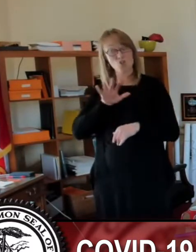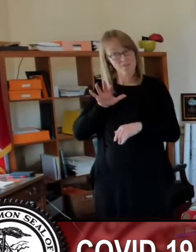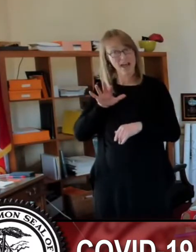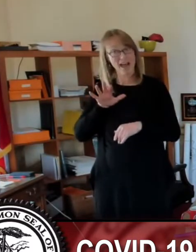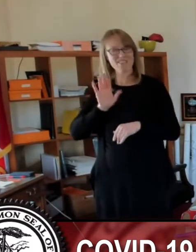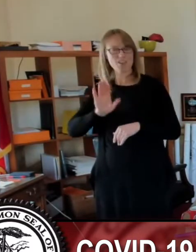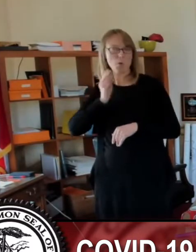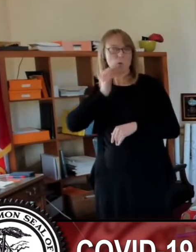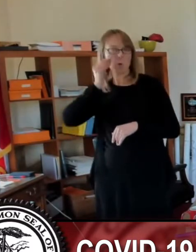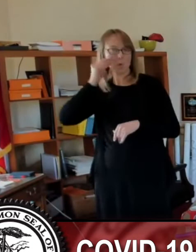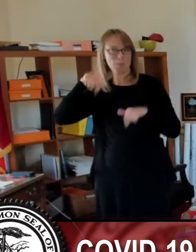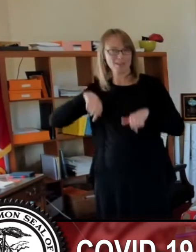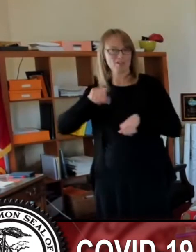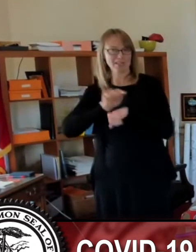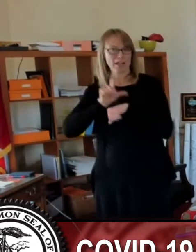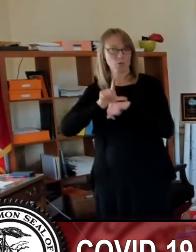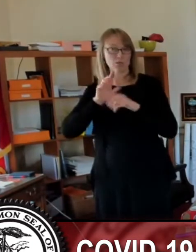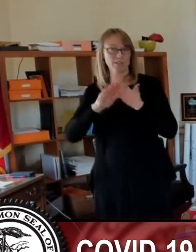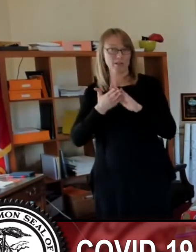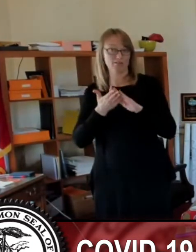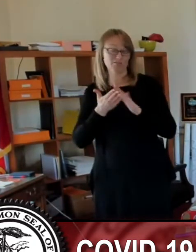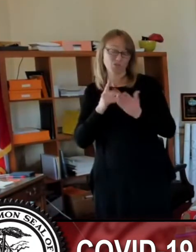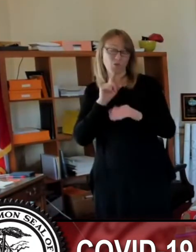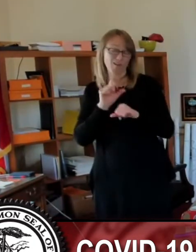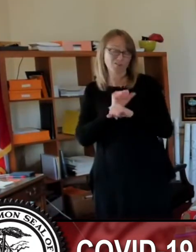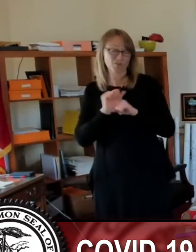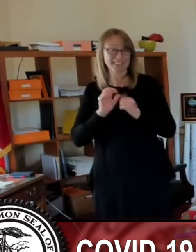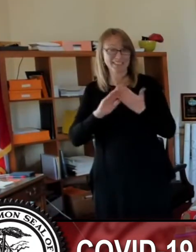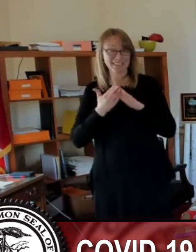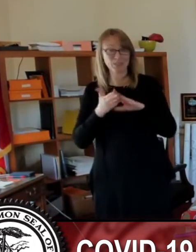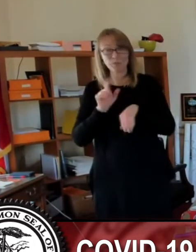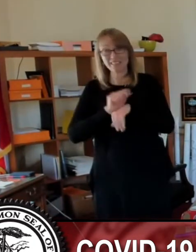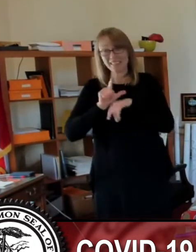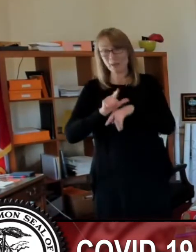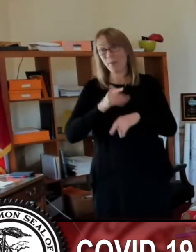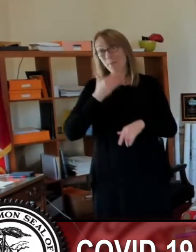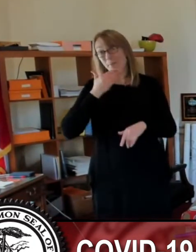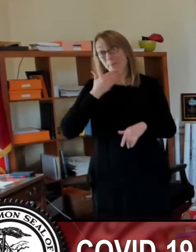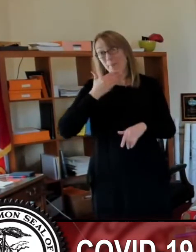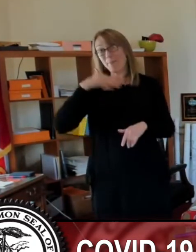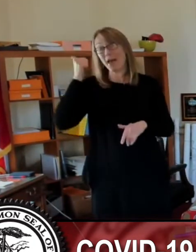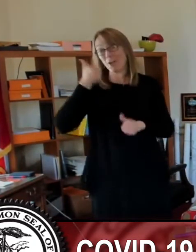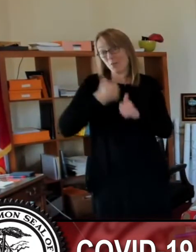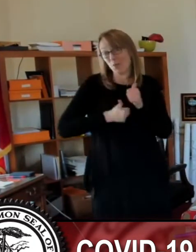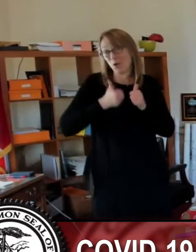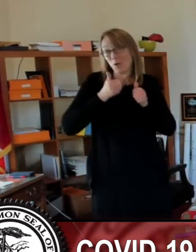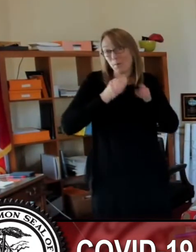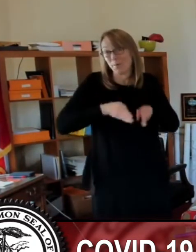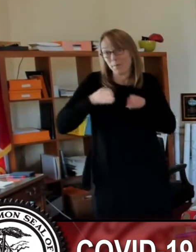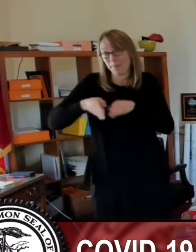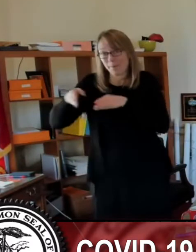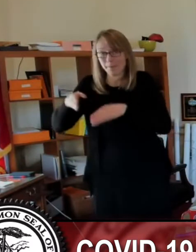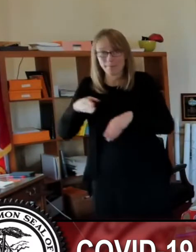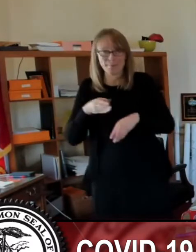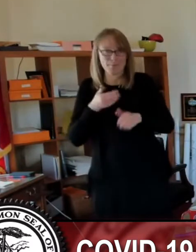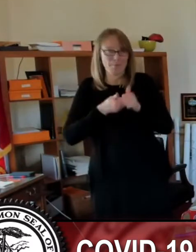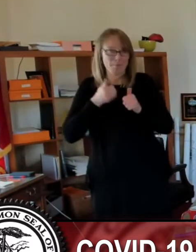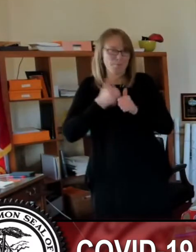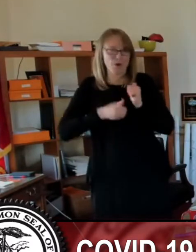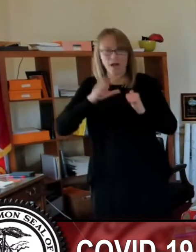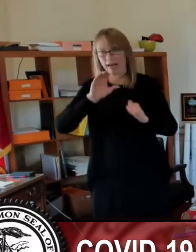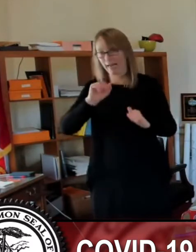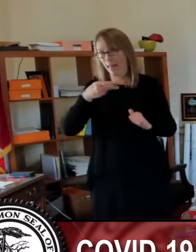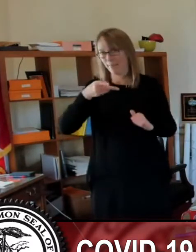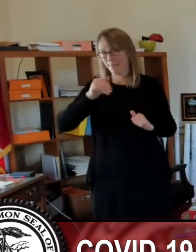than outlying counties in the area in terms of per capita. But we still have to,